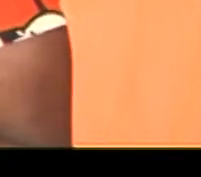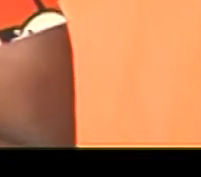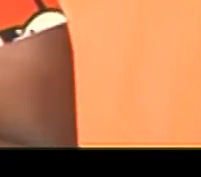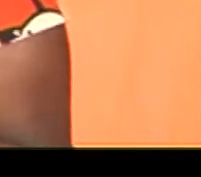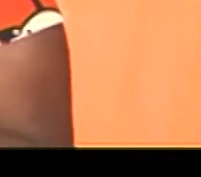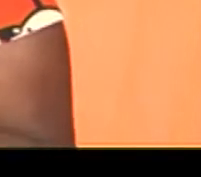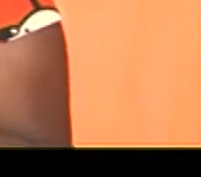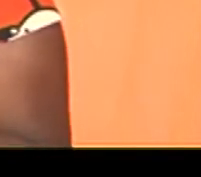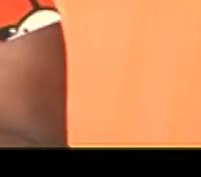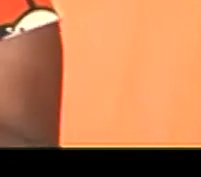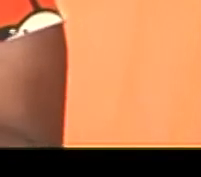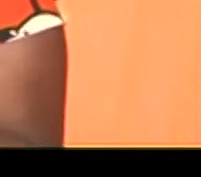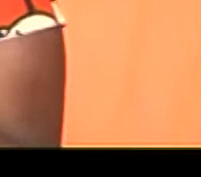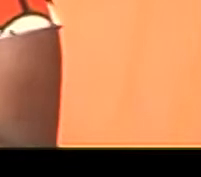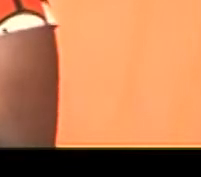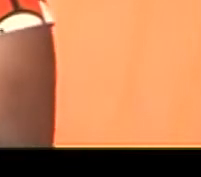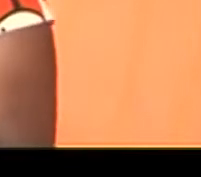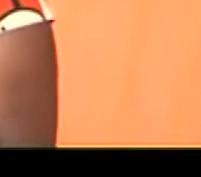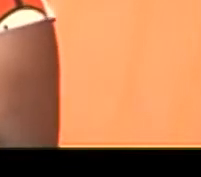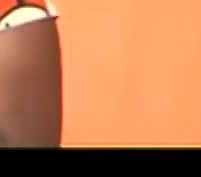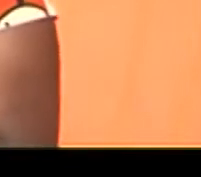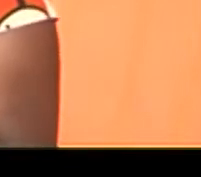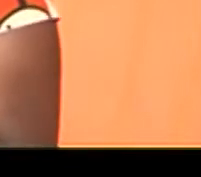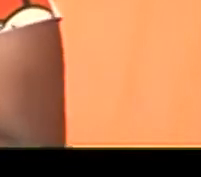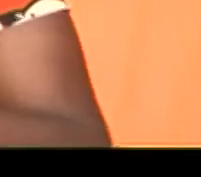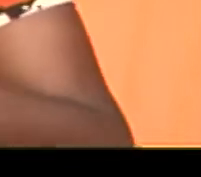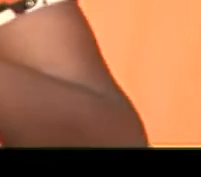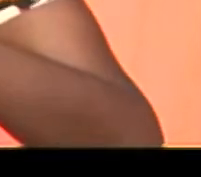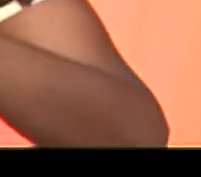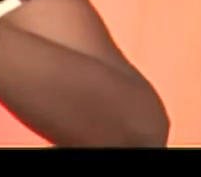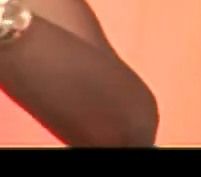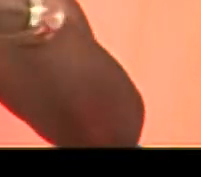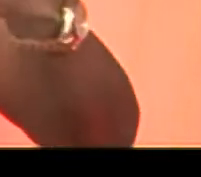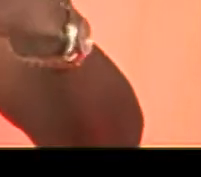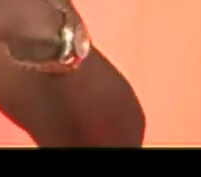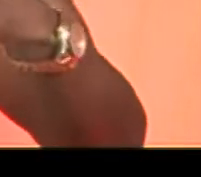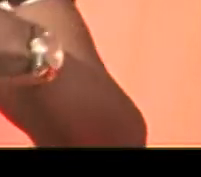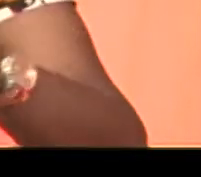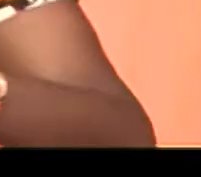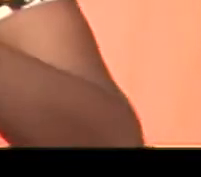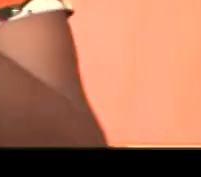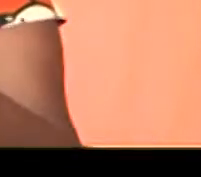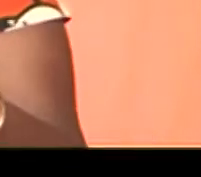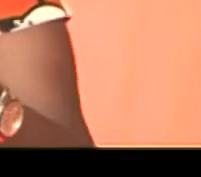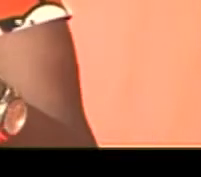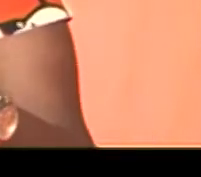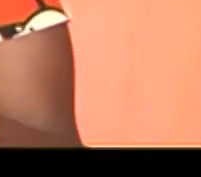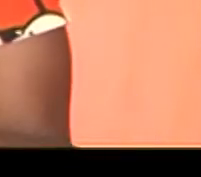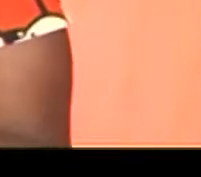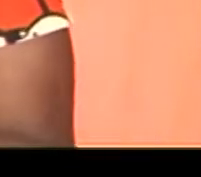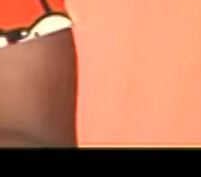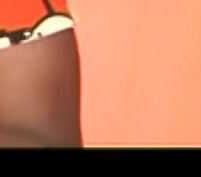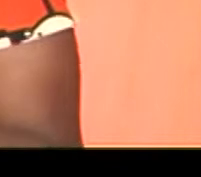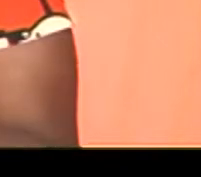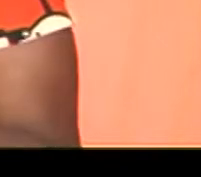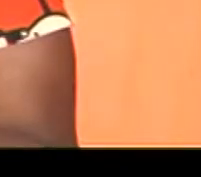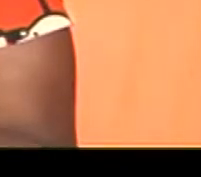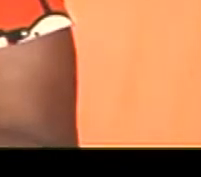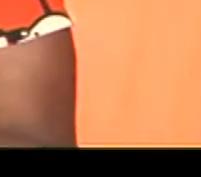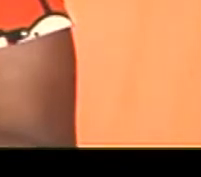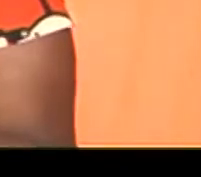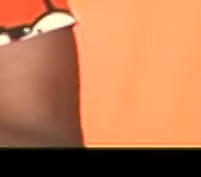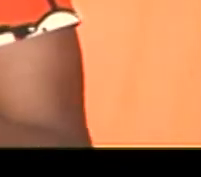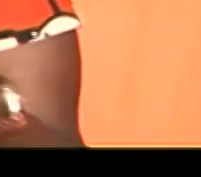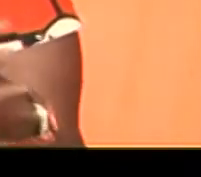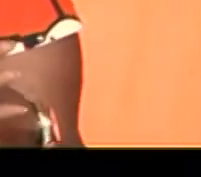I want you to think about sheep. Sheep follow the shepherd. Even if they do not see where the shepherd is taking them, sheep follow the shepherd. And even when God has